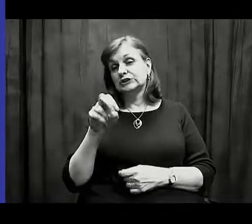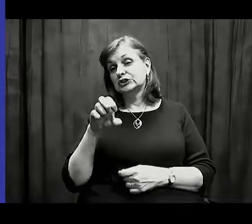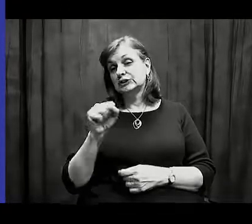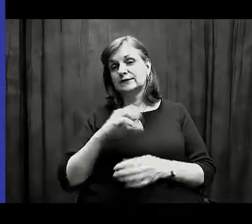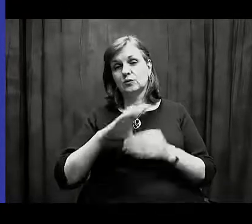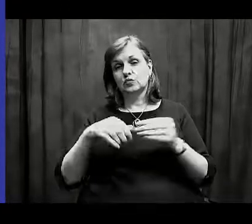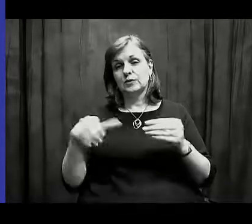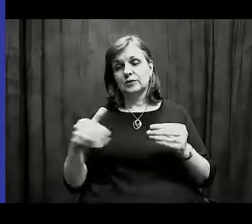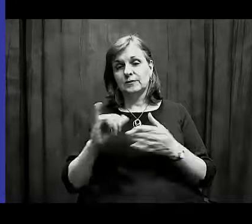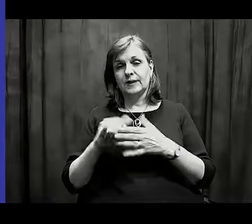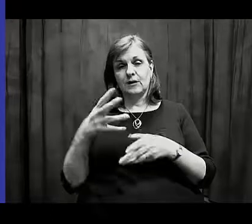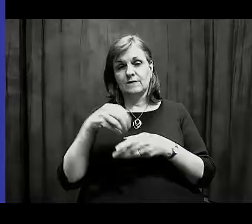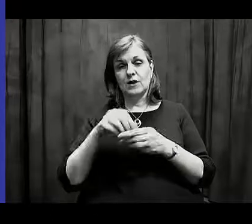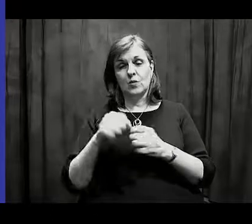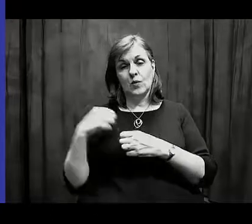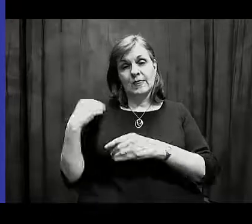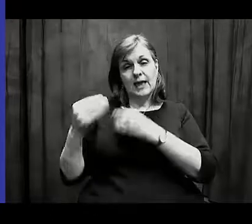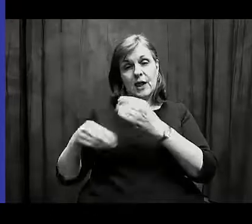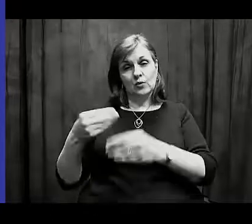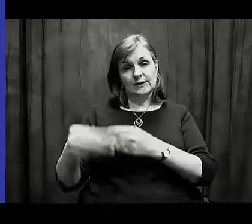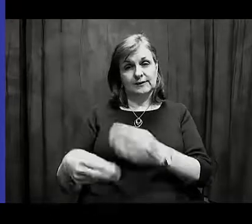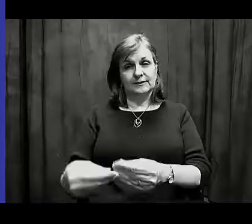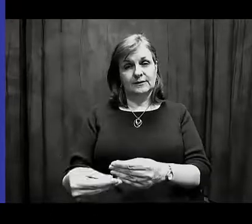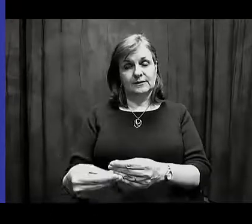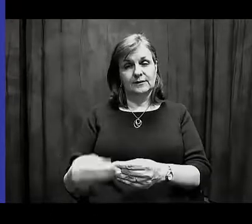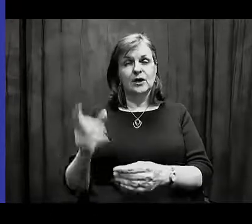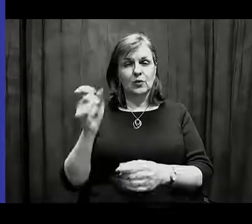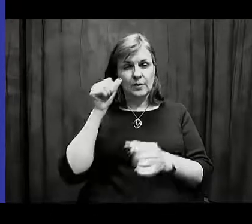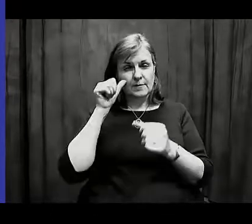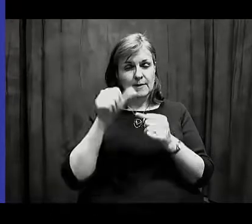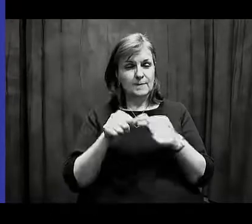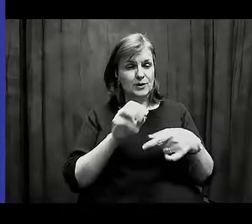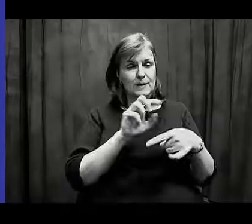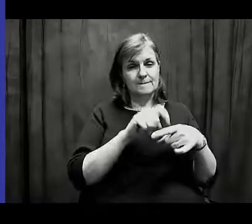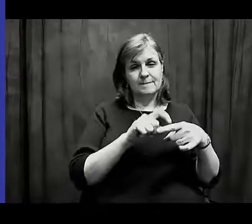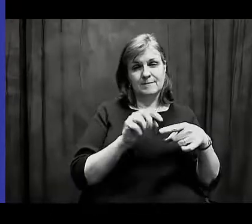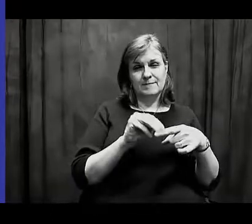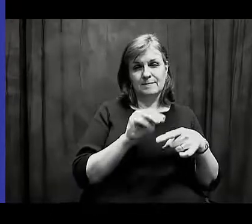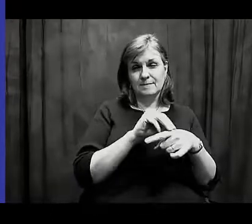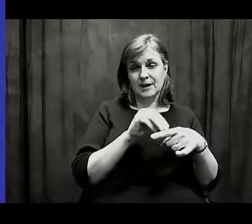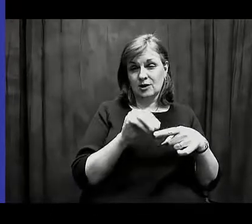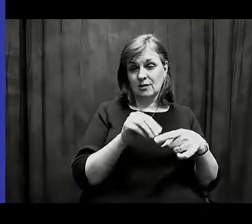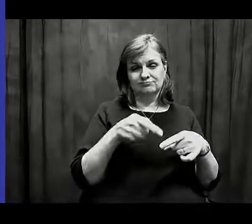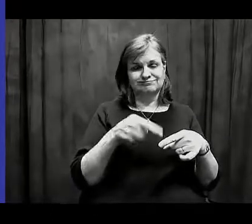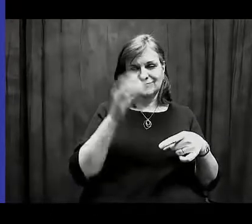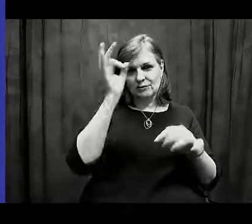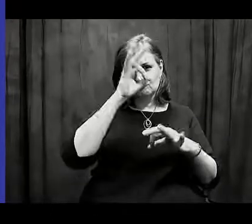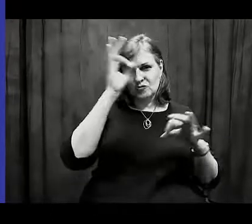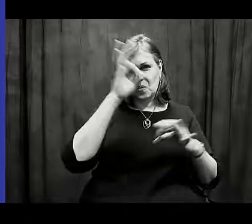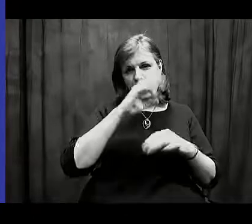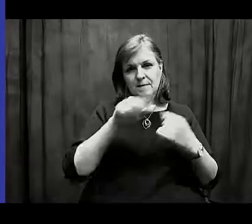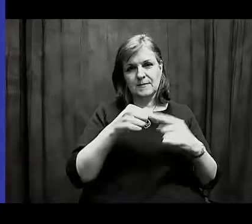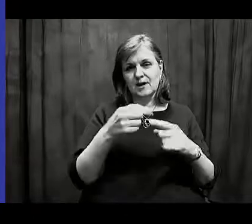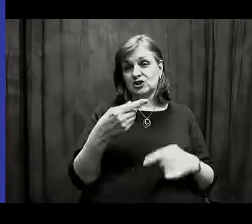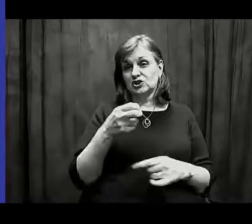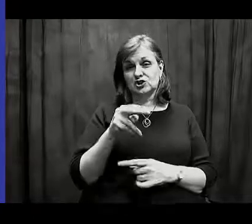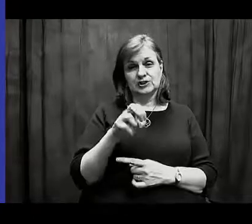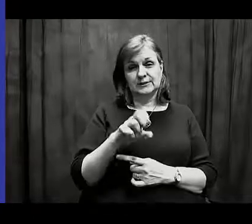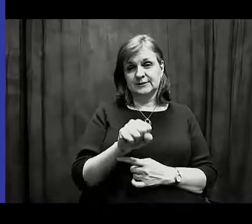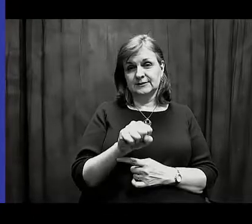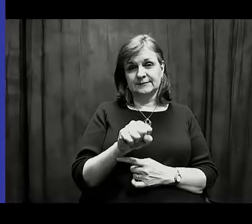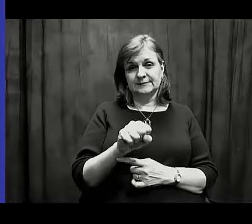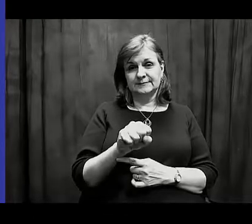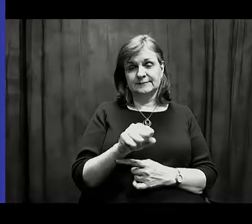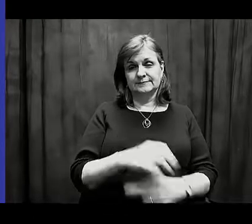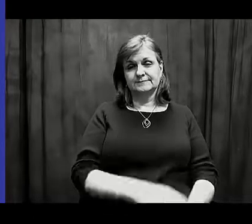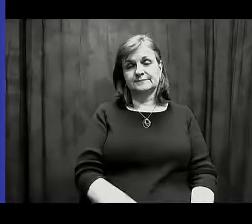the genes associated with inheritance that we look at today. We have to keep in mind that Mendel had no idea what